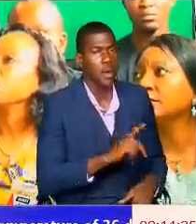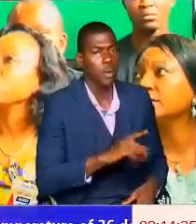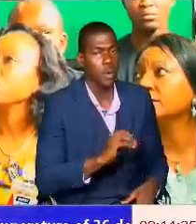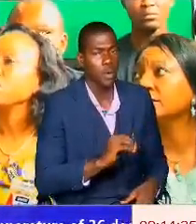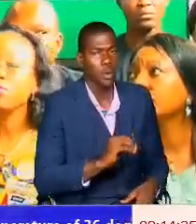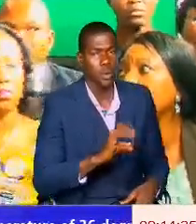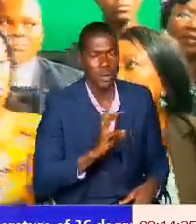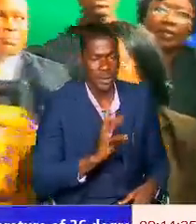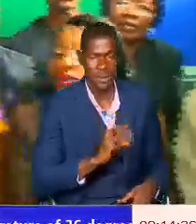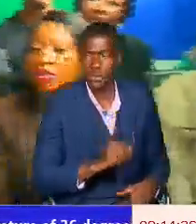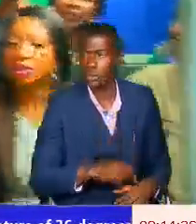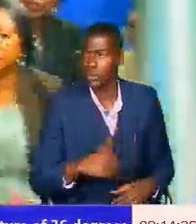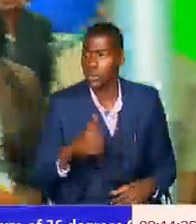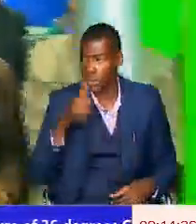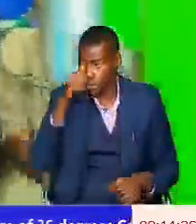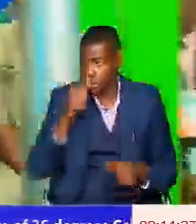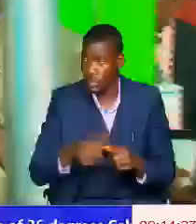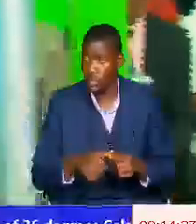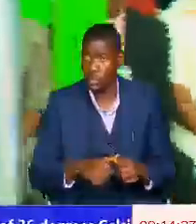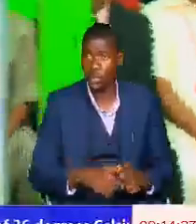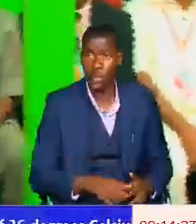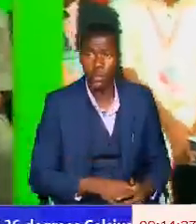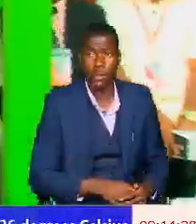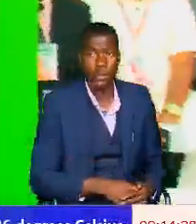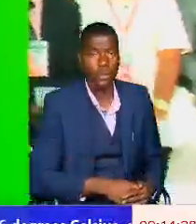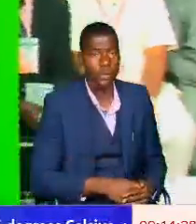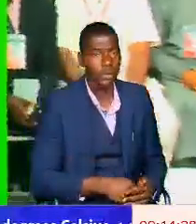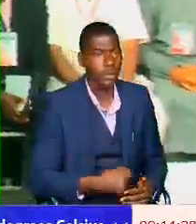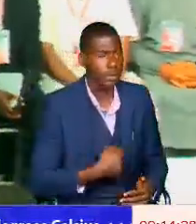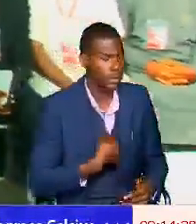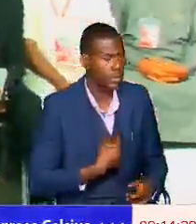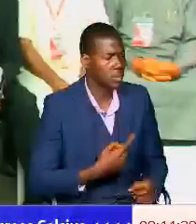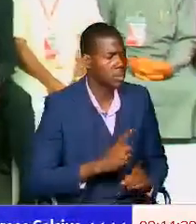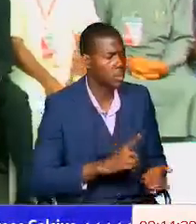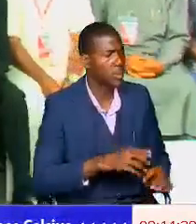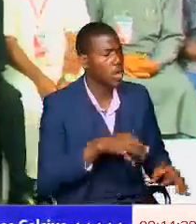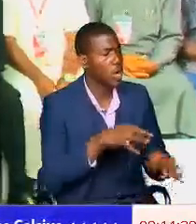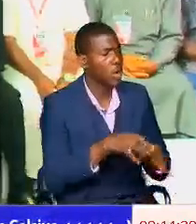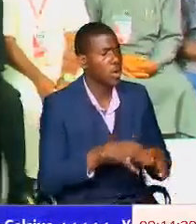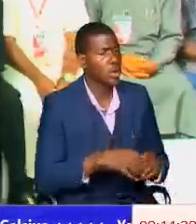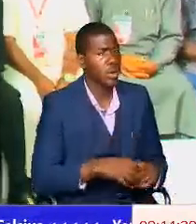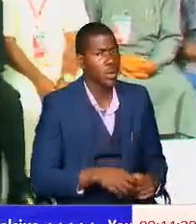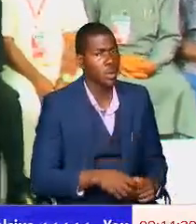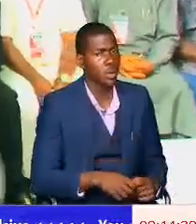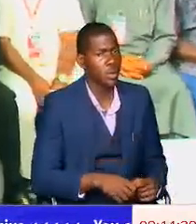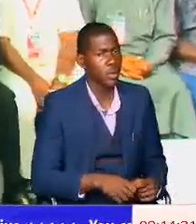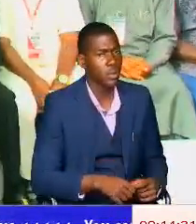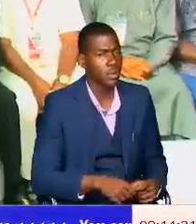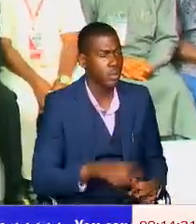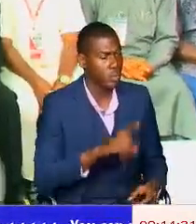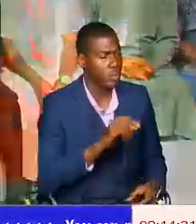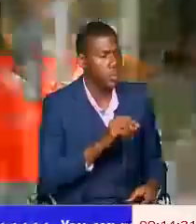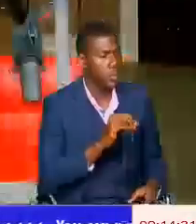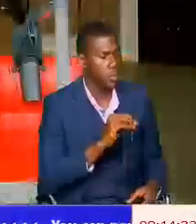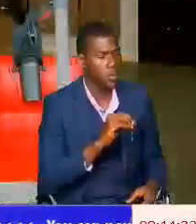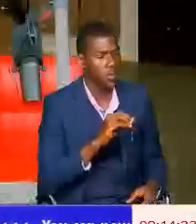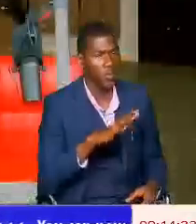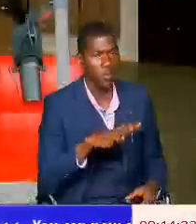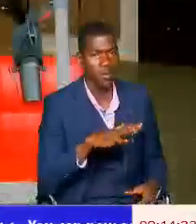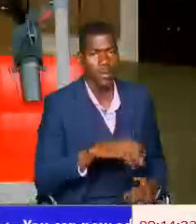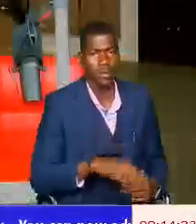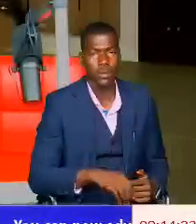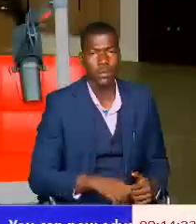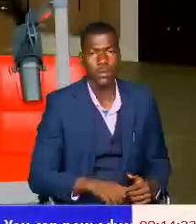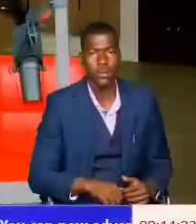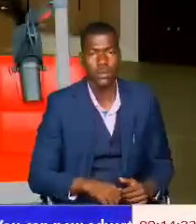remember Apo 6 case? 305. Mm-hmm. I'm being caught 12 years. I go to court 305.